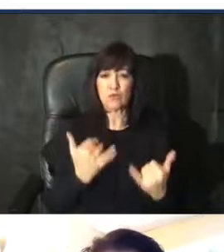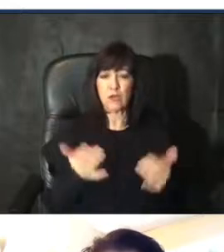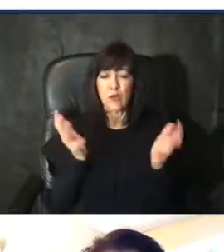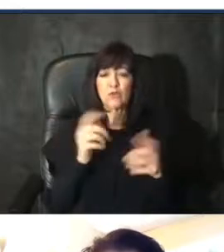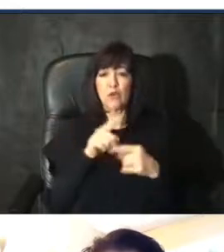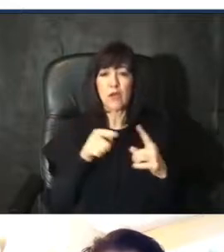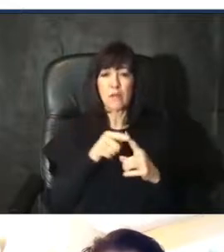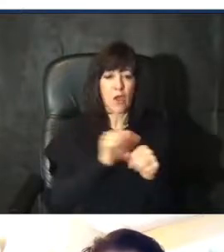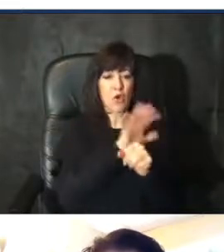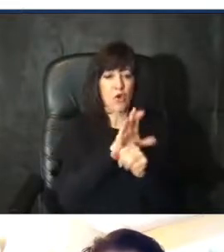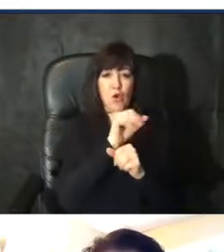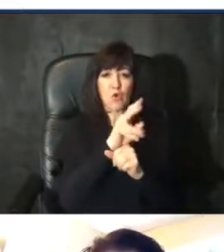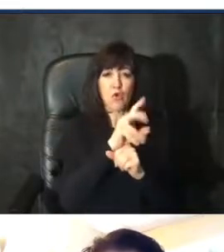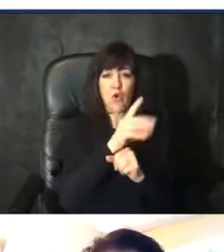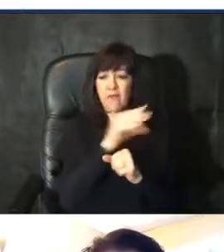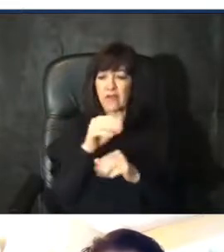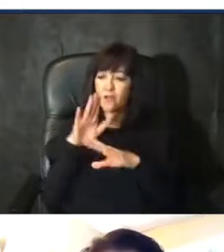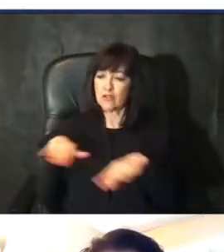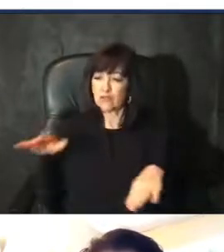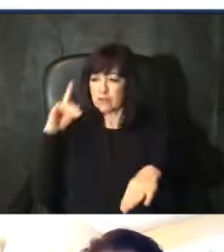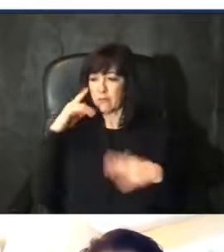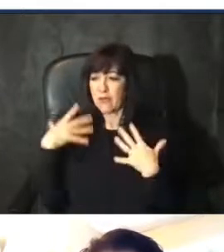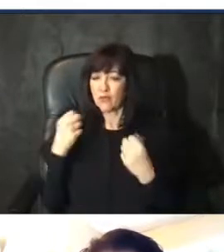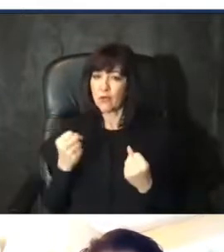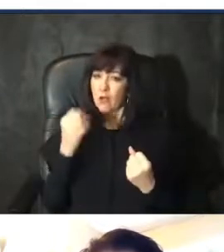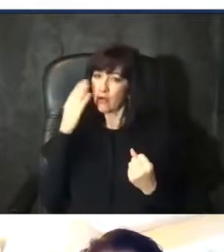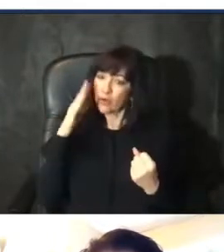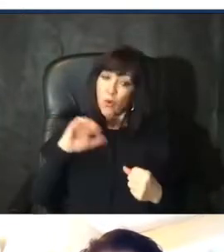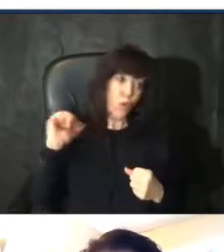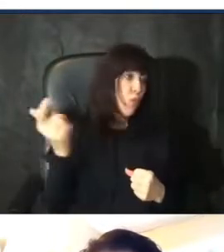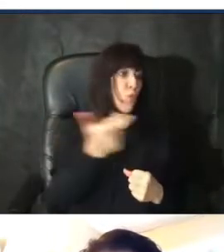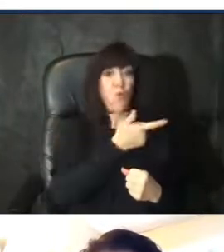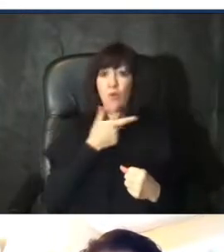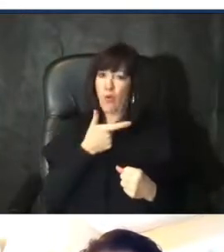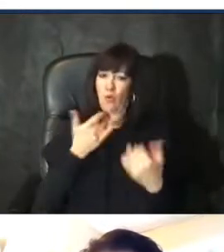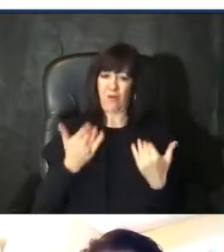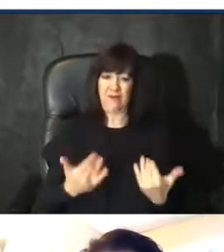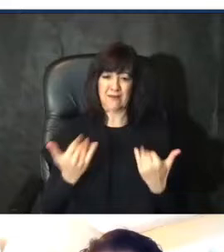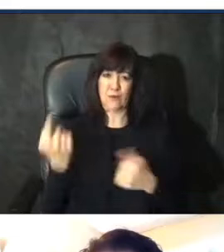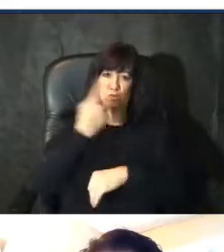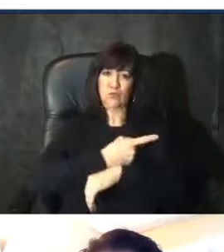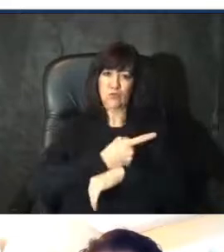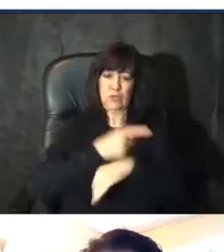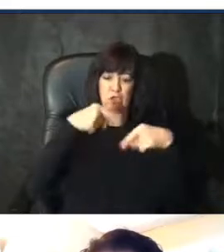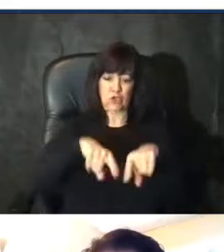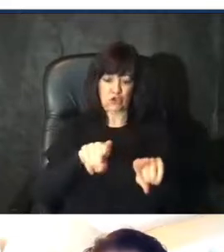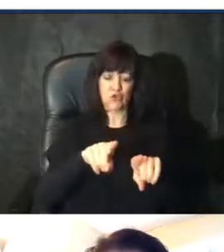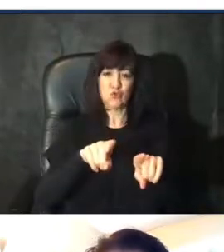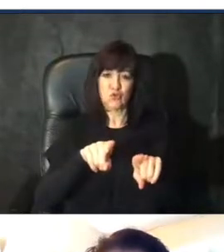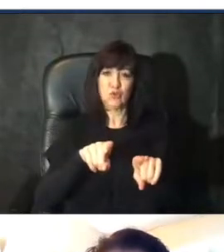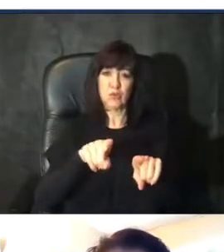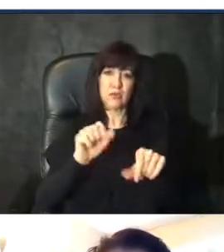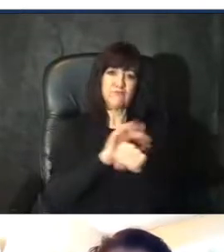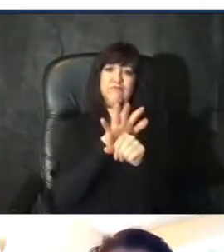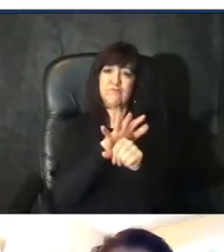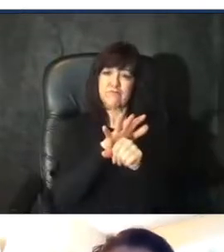an unprecedented level of stress, and that is certainly true for our children. And in addition